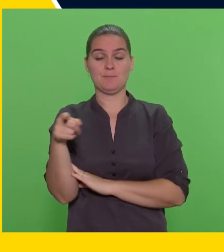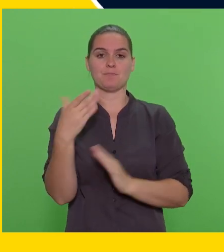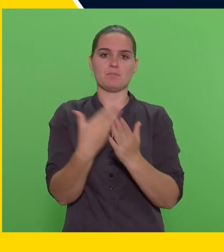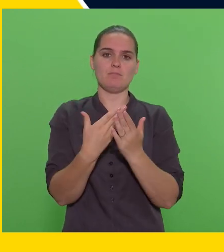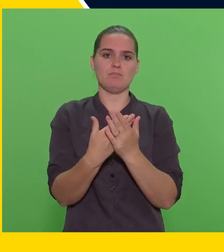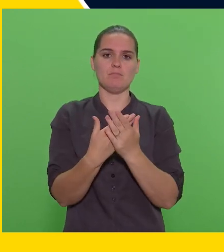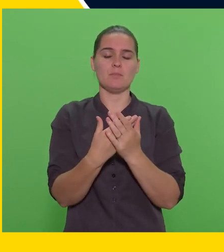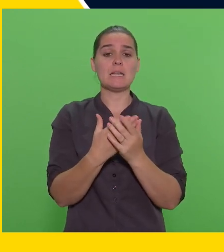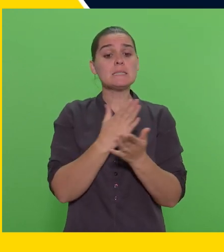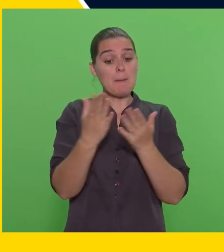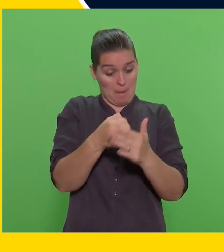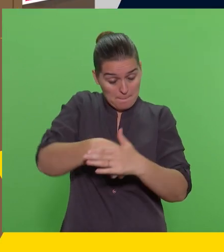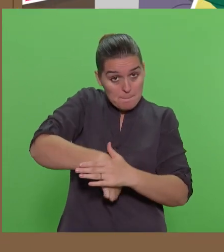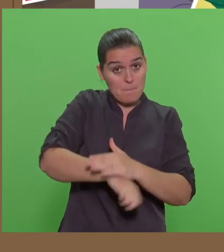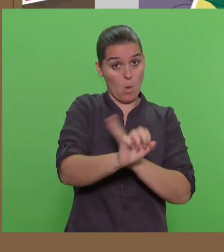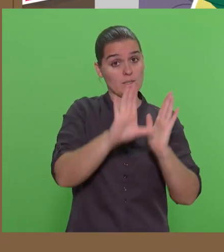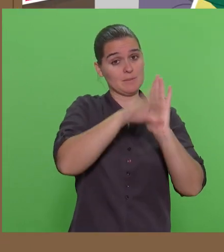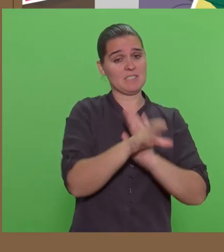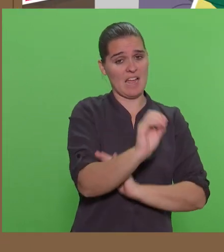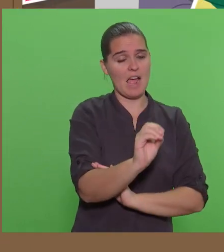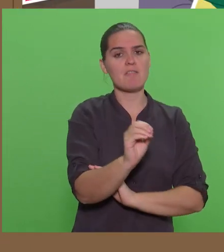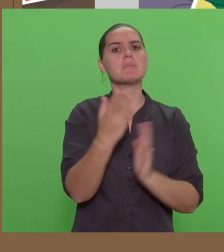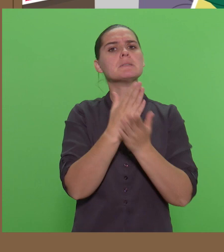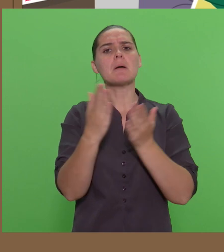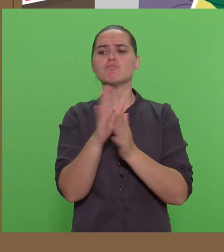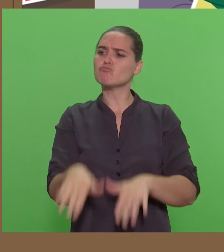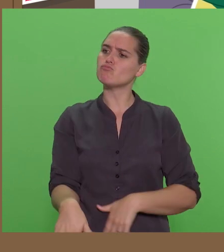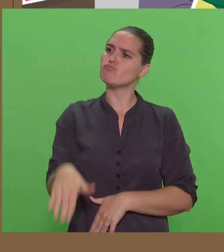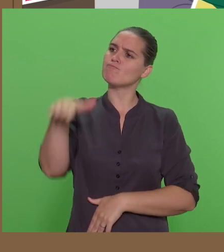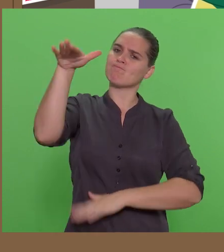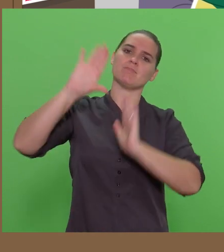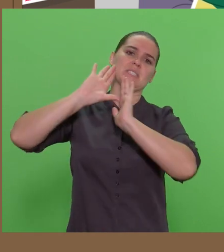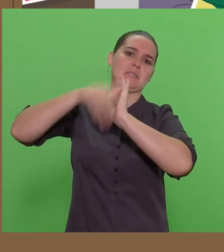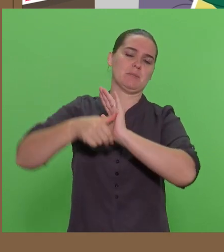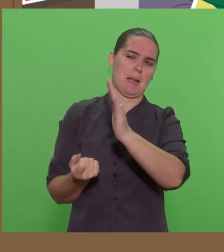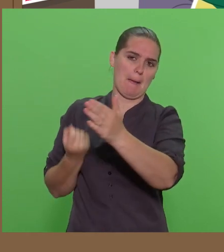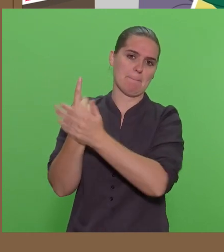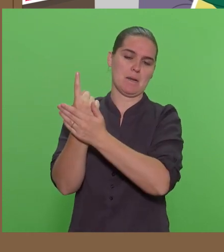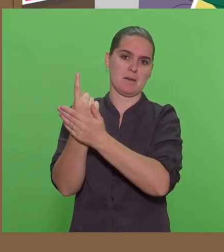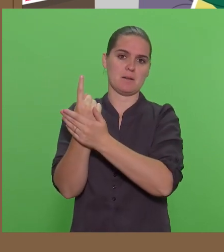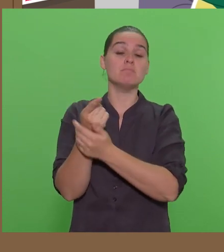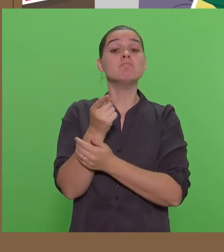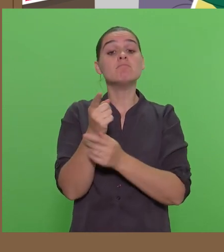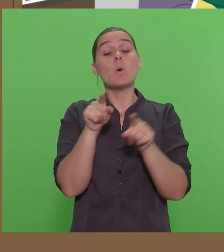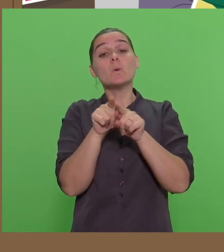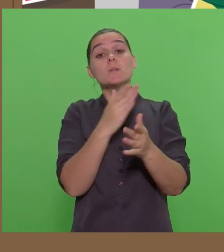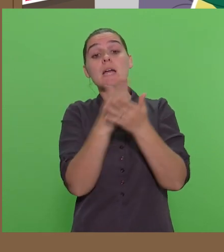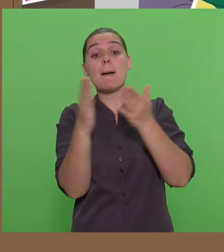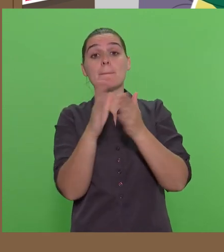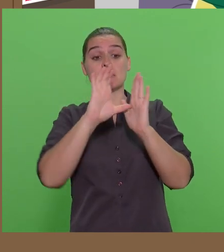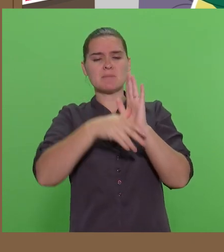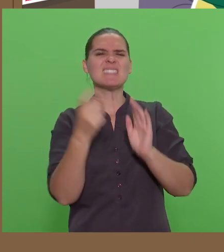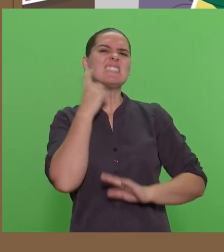combination of these disabilities. A disability can be present from the time of birth or can develop during a person's